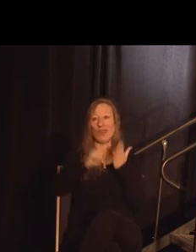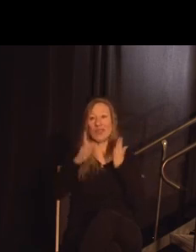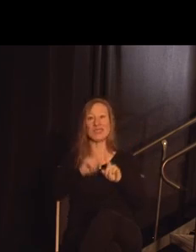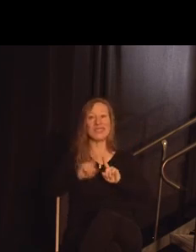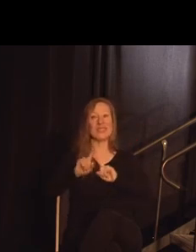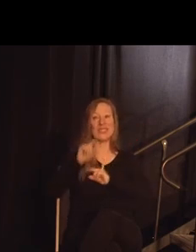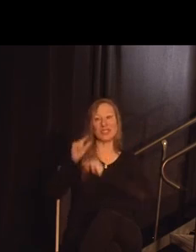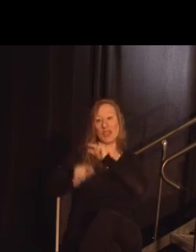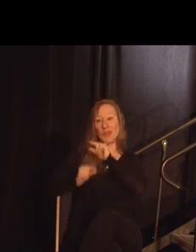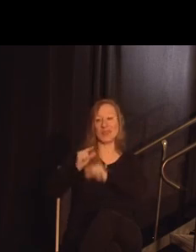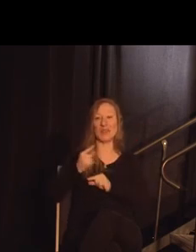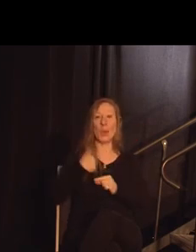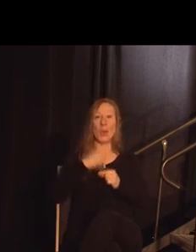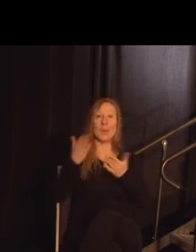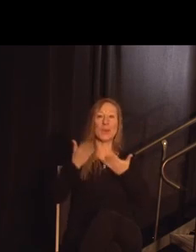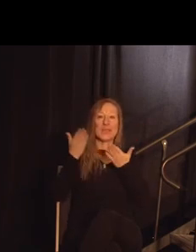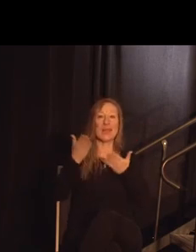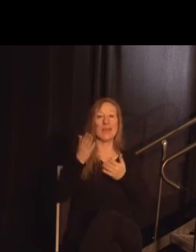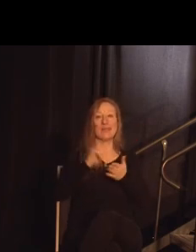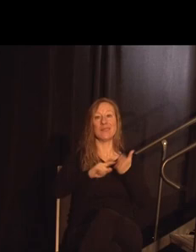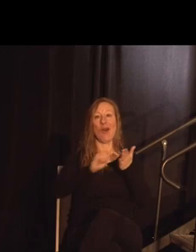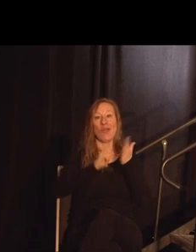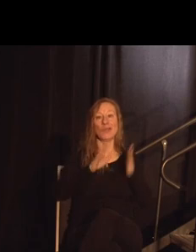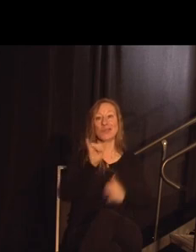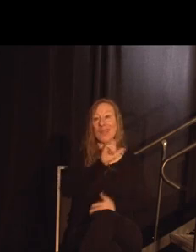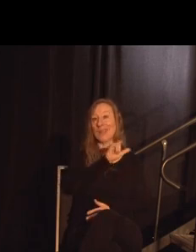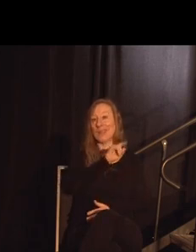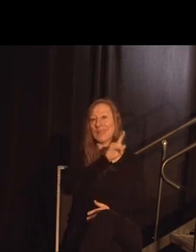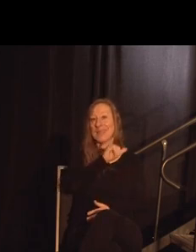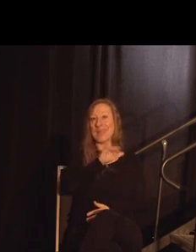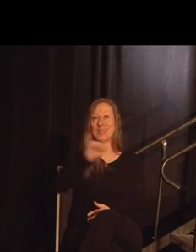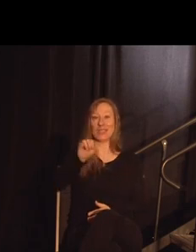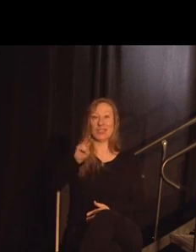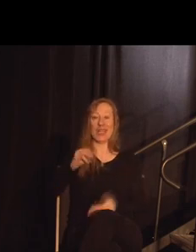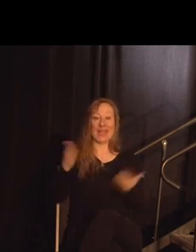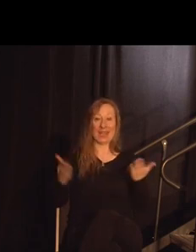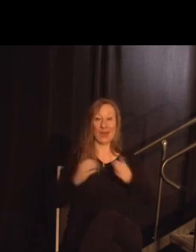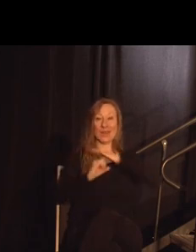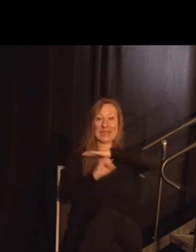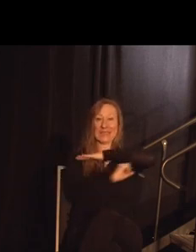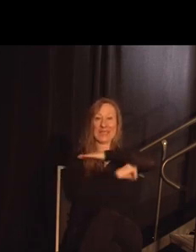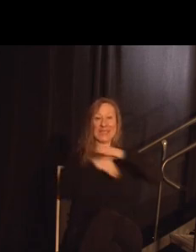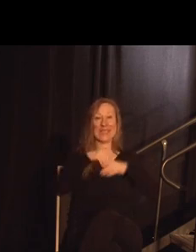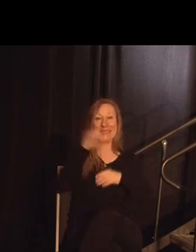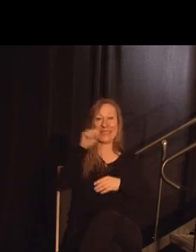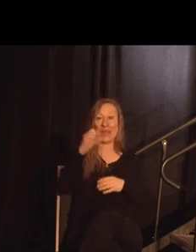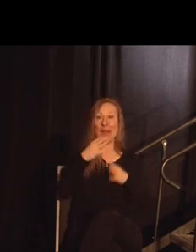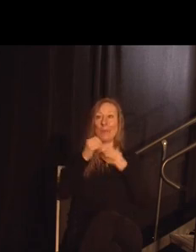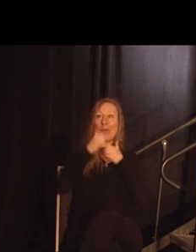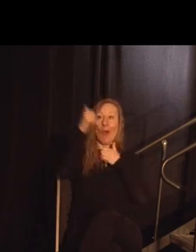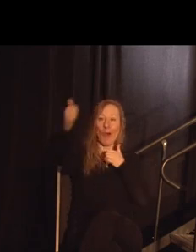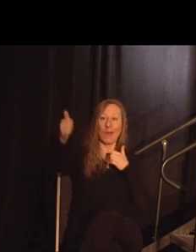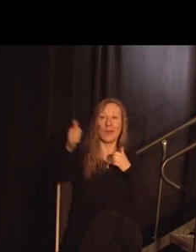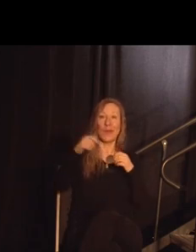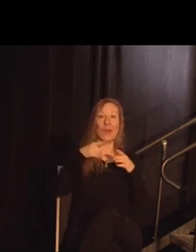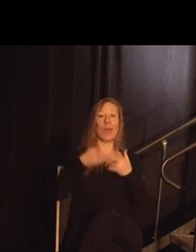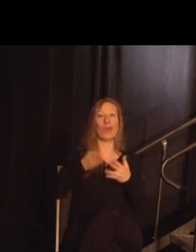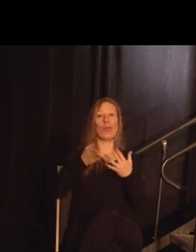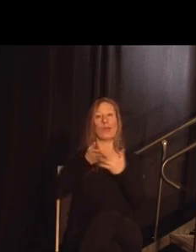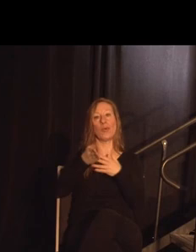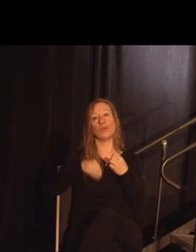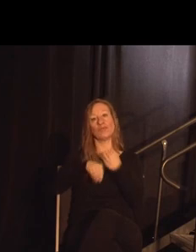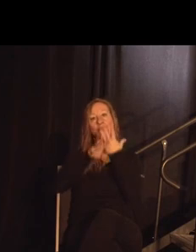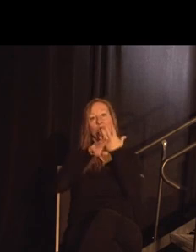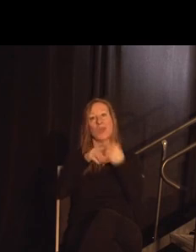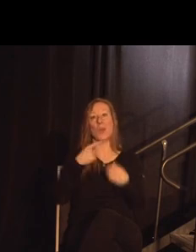do this by presenting authors like Lindy and Jane on our stages here in Seattle and beyond through streaming. We invite you to stay in touch by